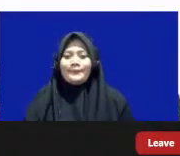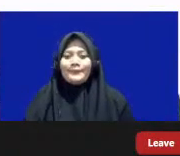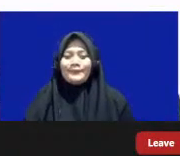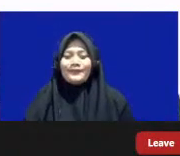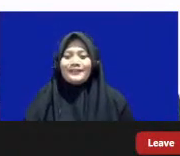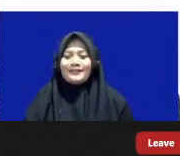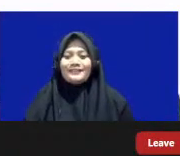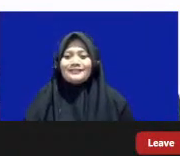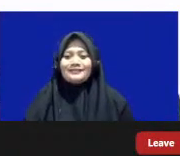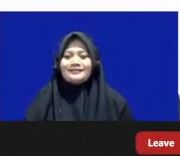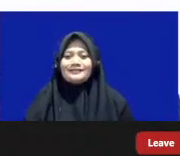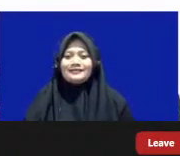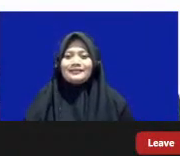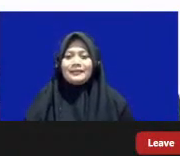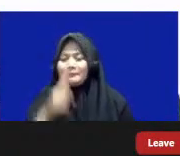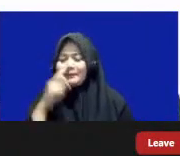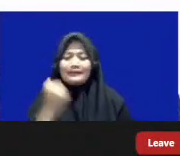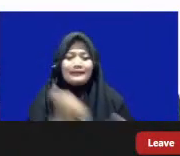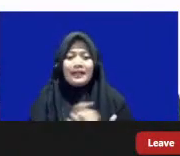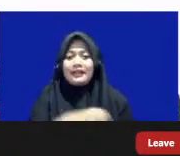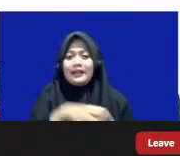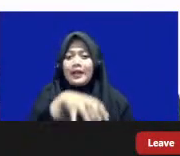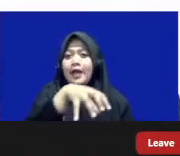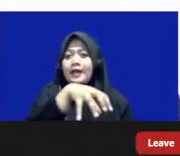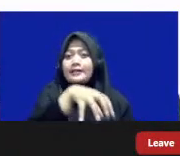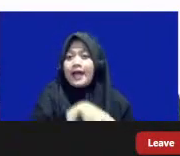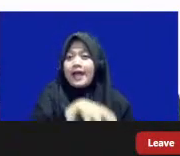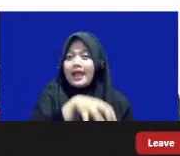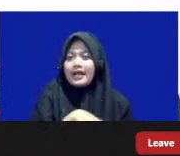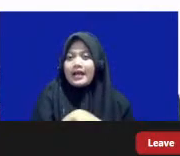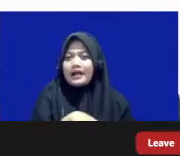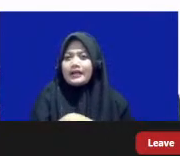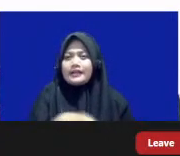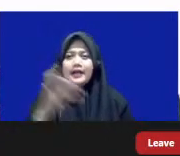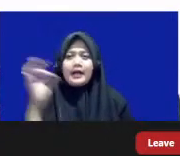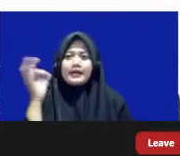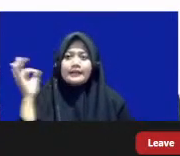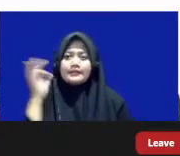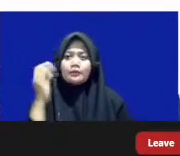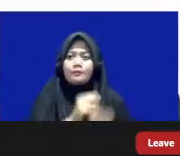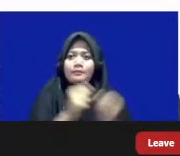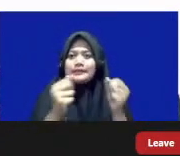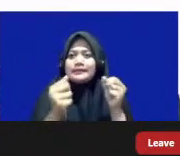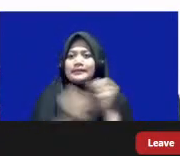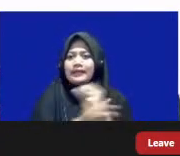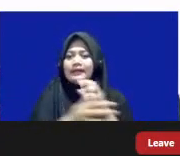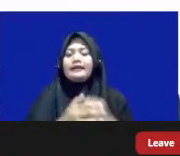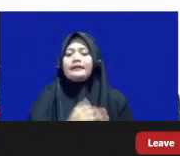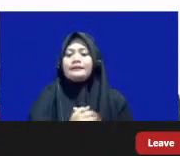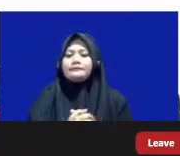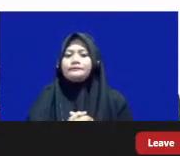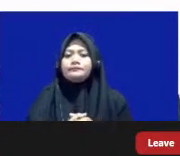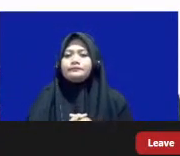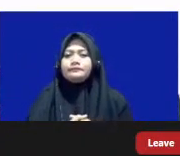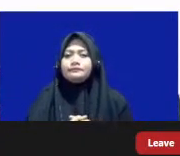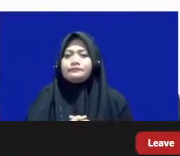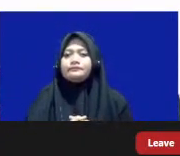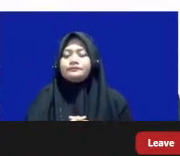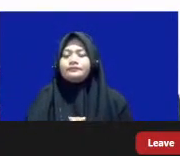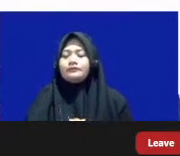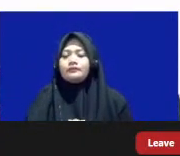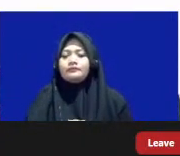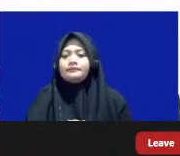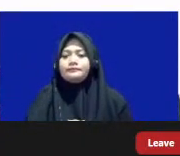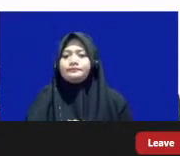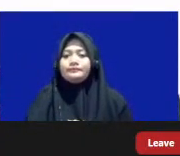and flood prone districts, in collaboration with obviously Ministry of Disaster